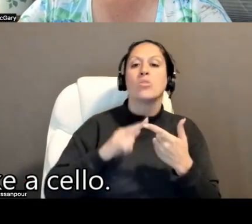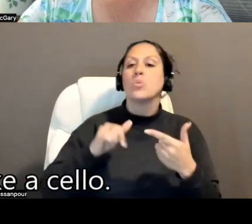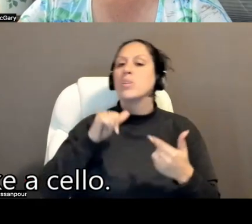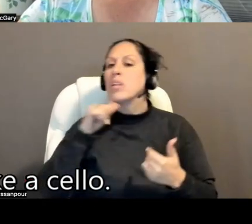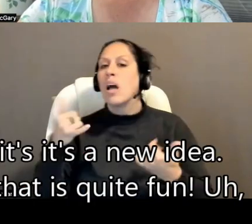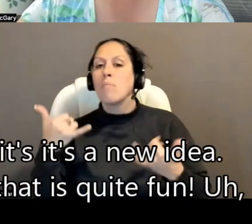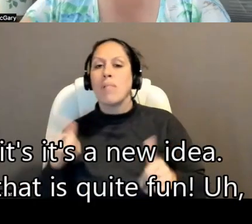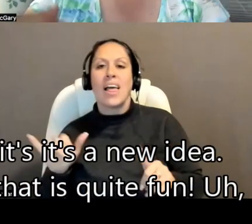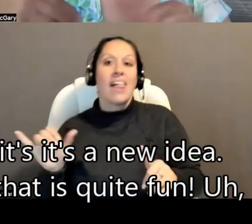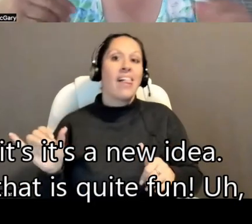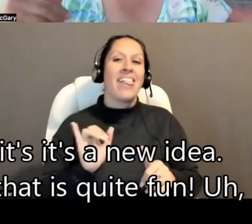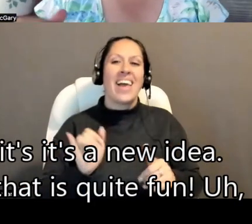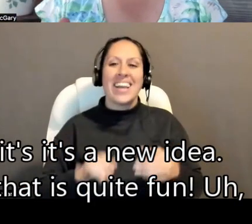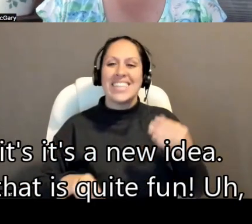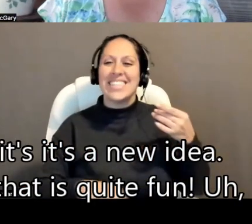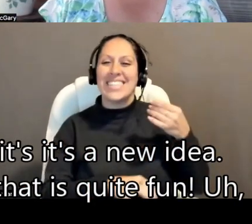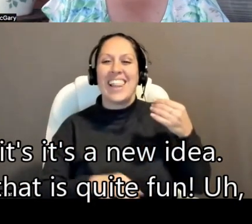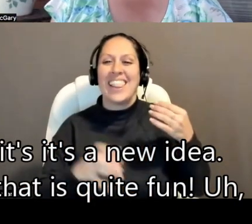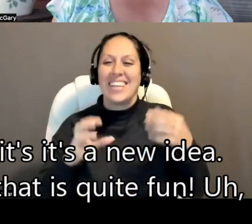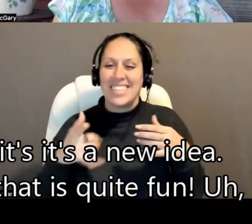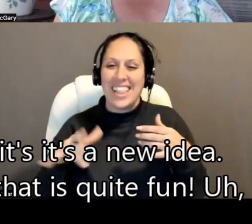like a cello.